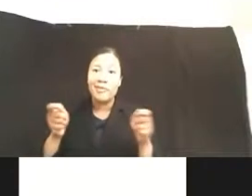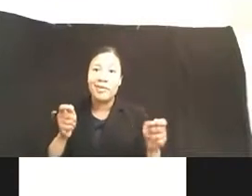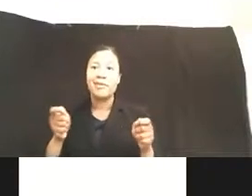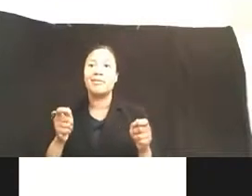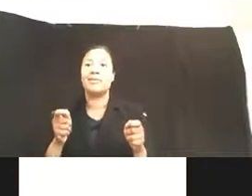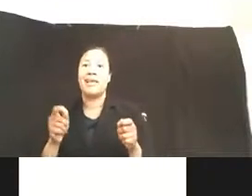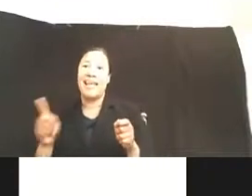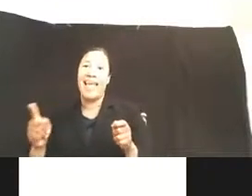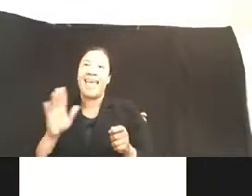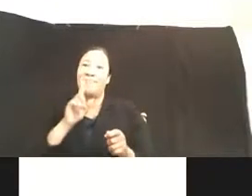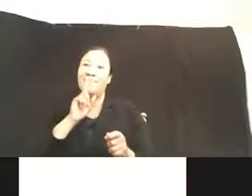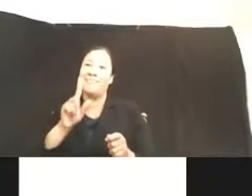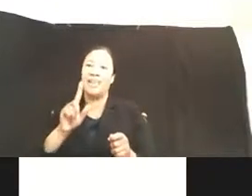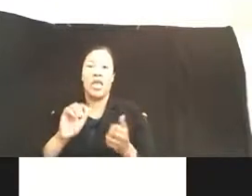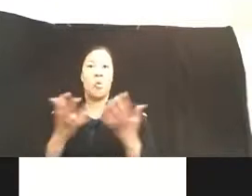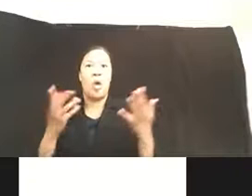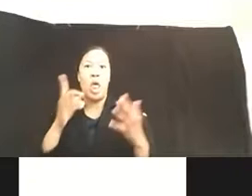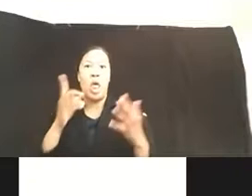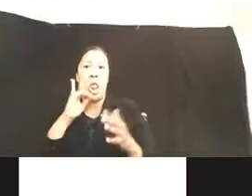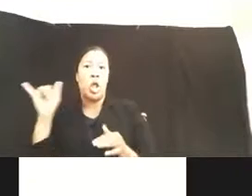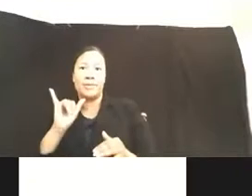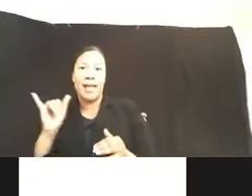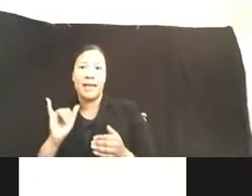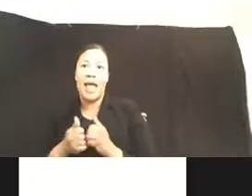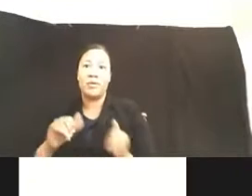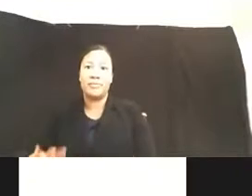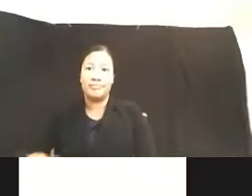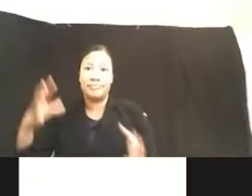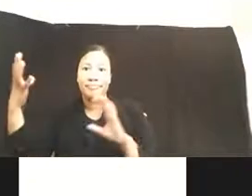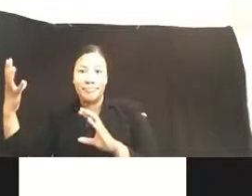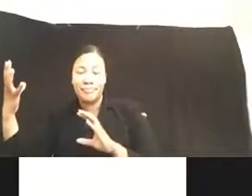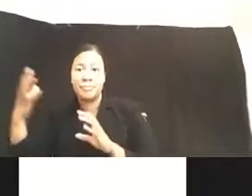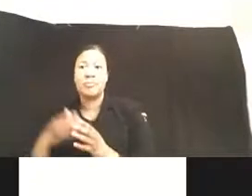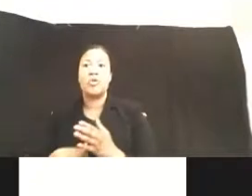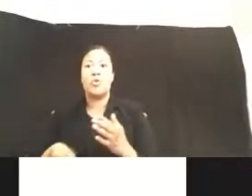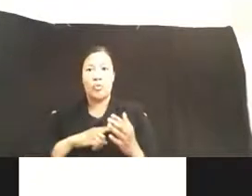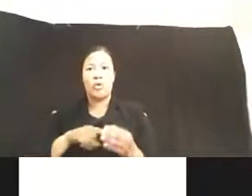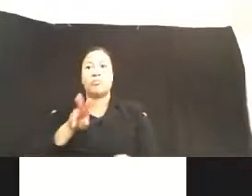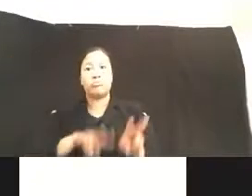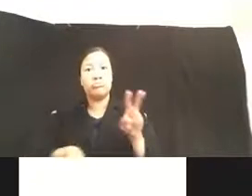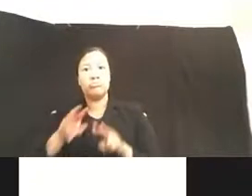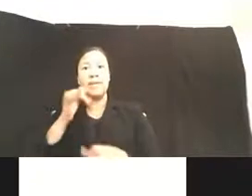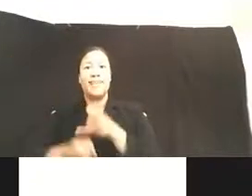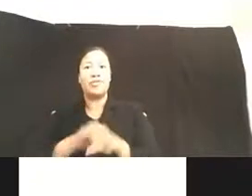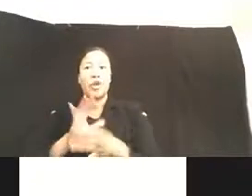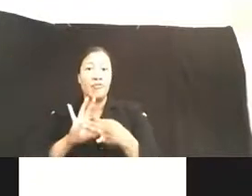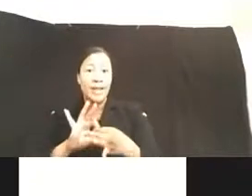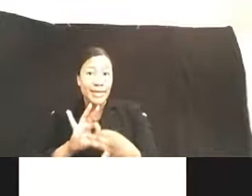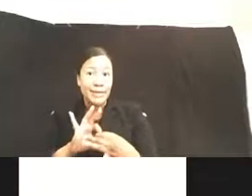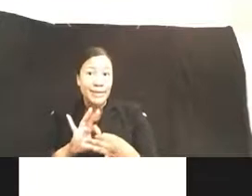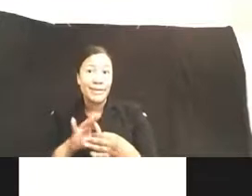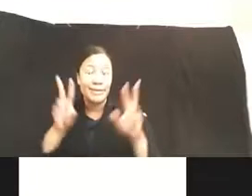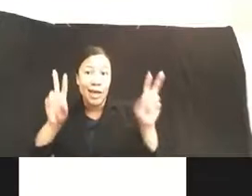messy realities, to offer important takes on topics in international relations, and to interrupt